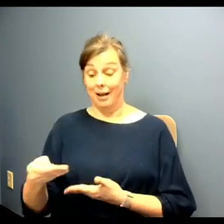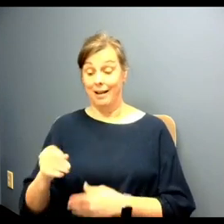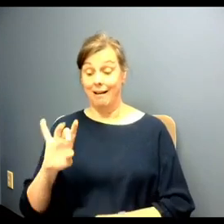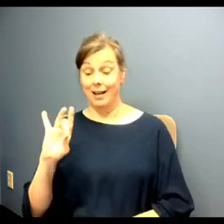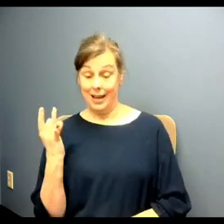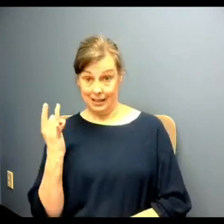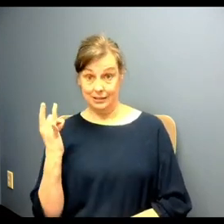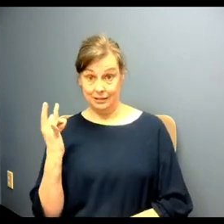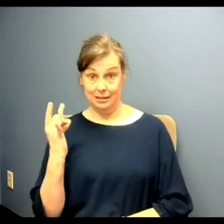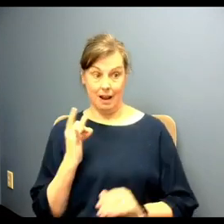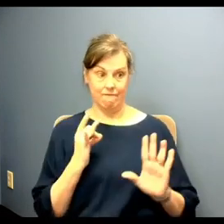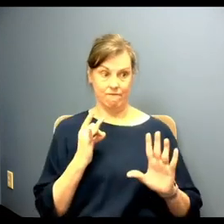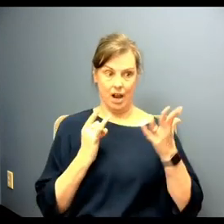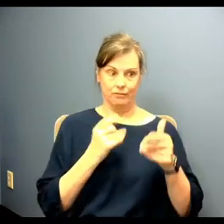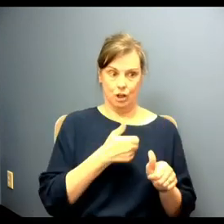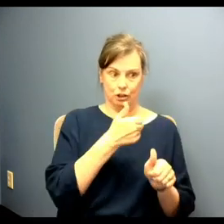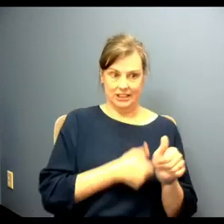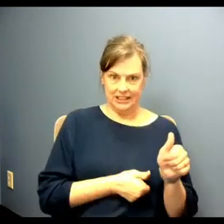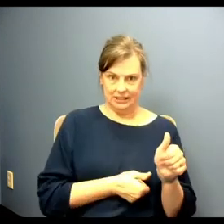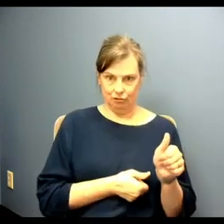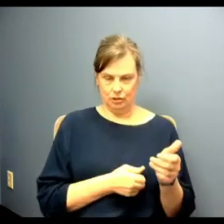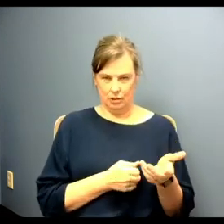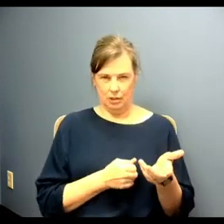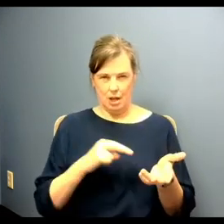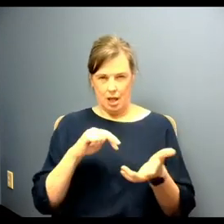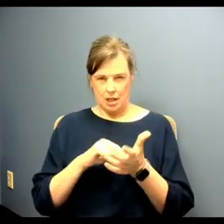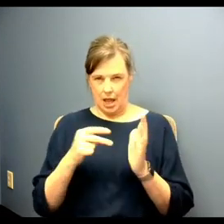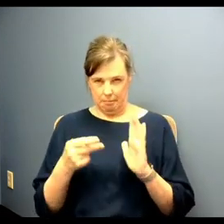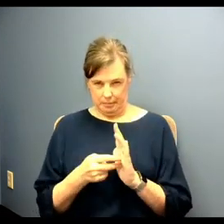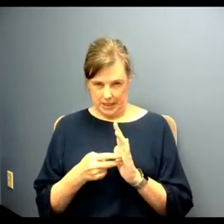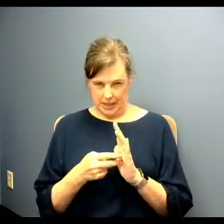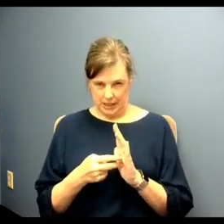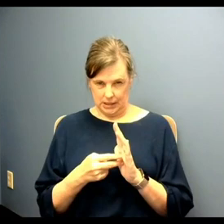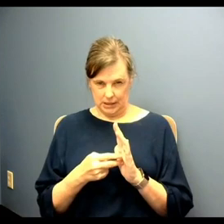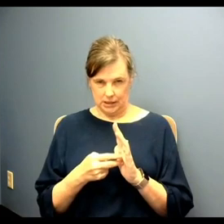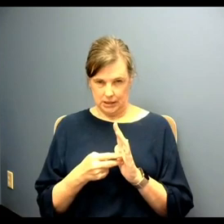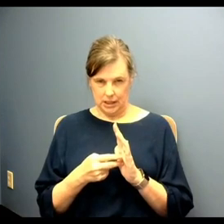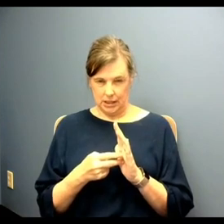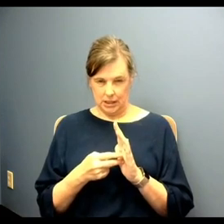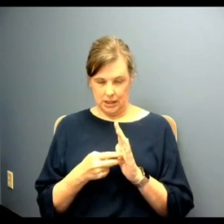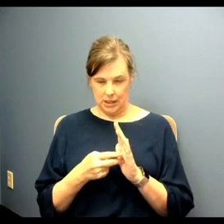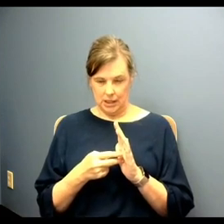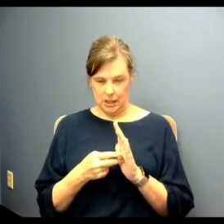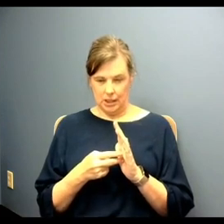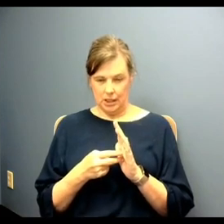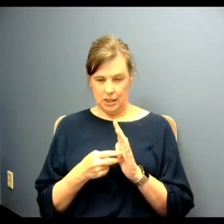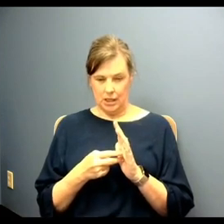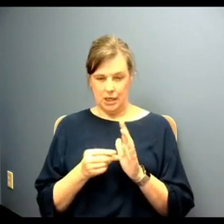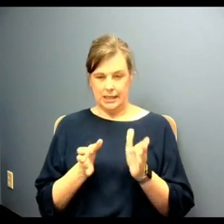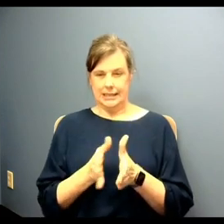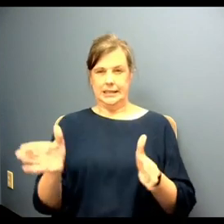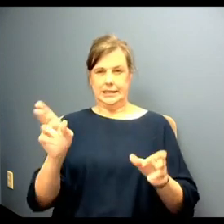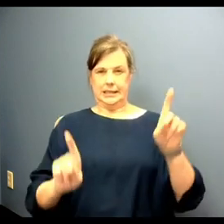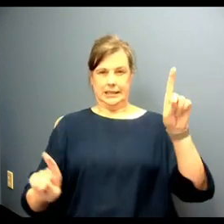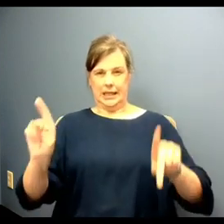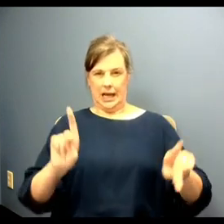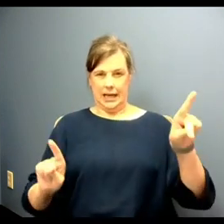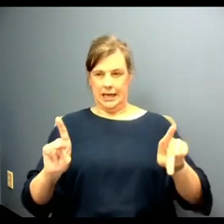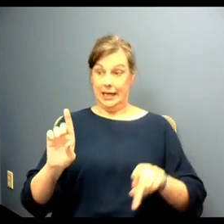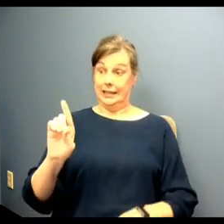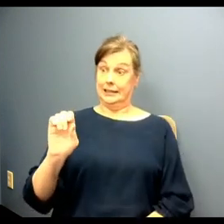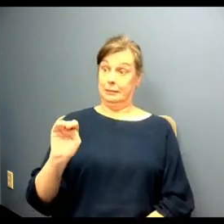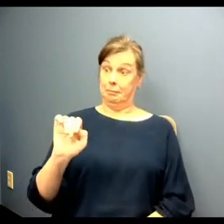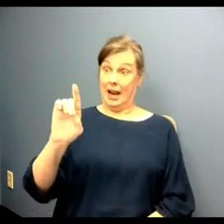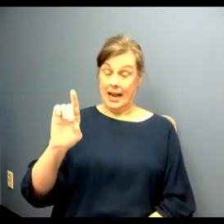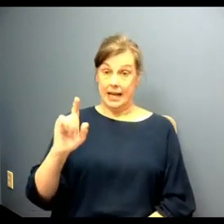telling society that we need to devote more resources into making chia pets because we value them so much, instead